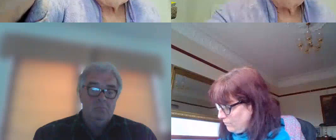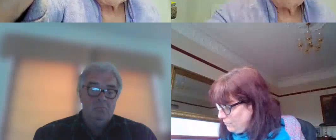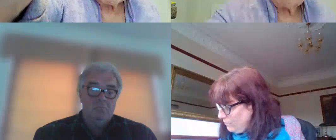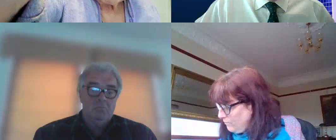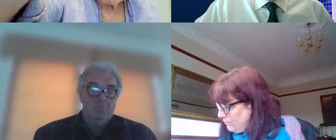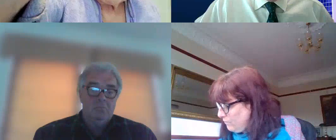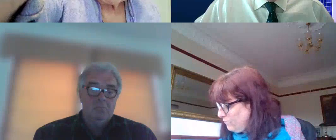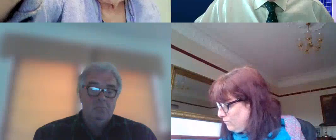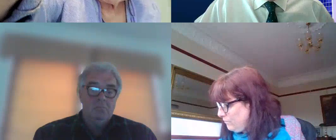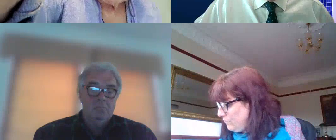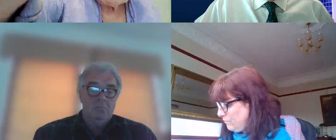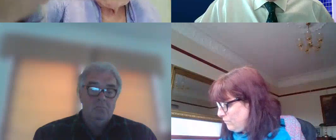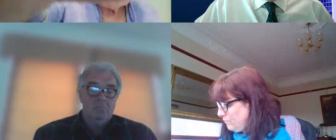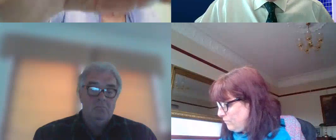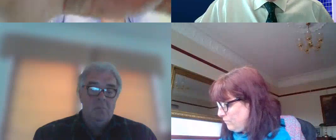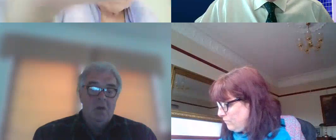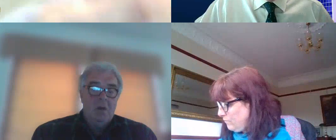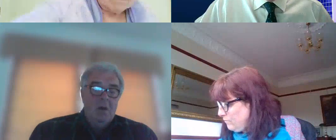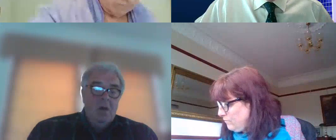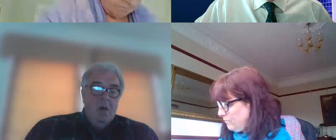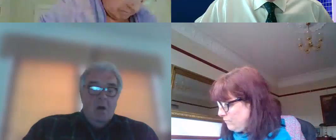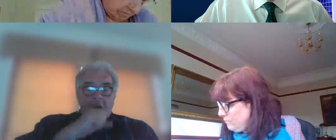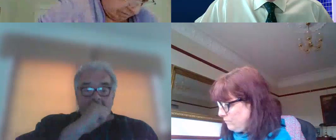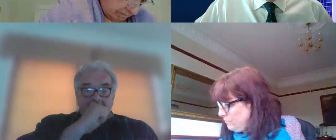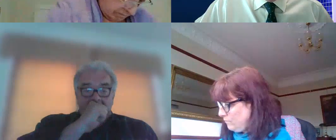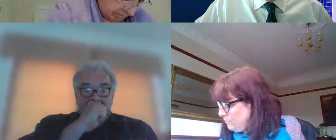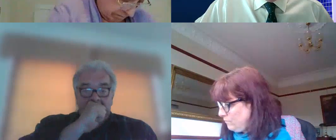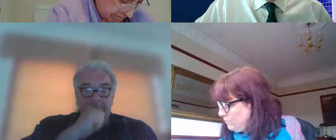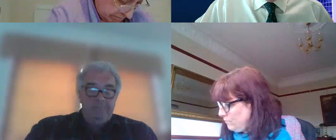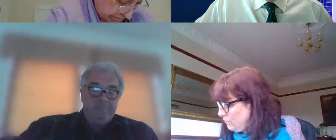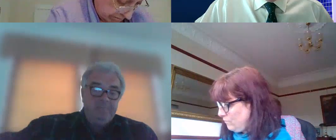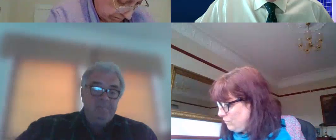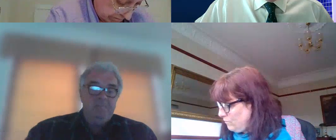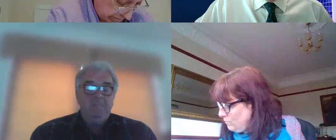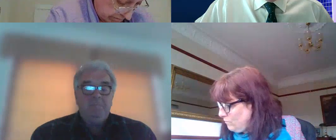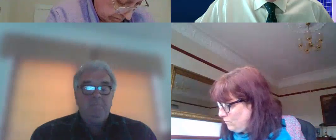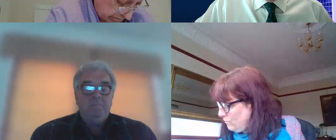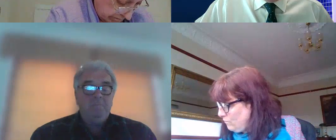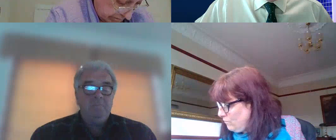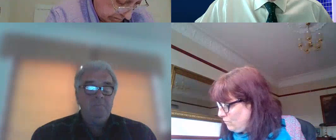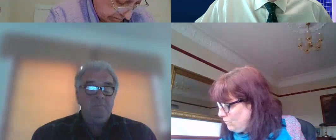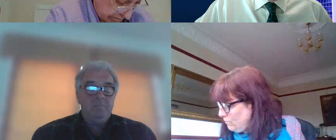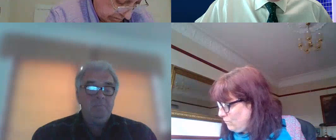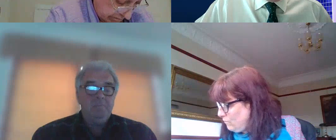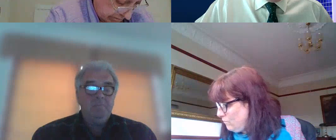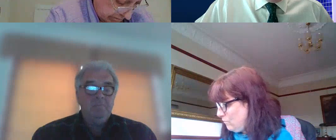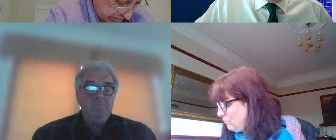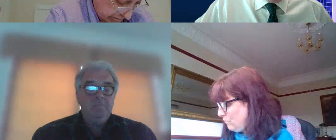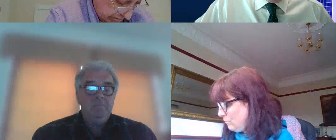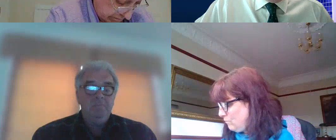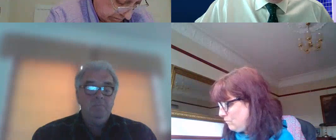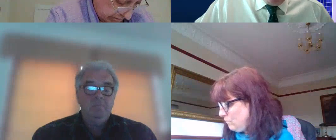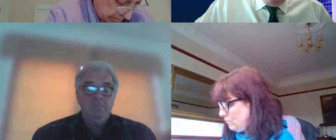says description. That would be either the party name or if the candidate's independent, it'd be independent. Yeah, that's what I